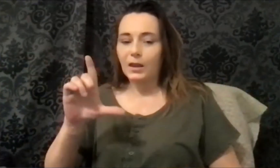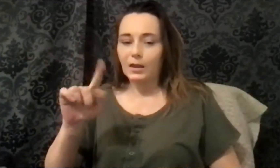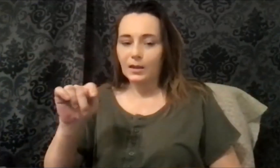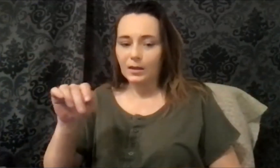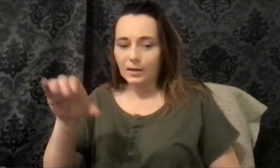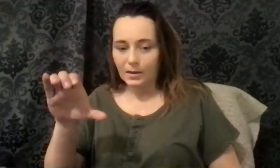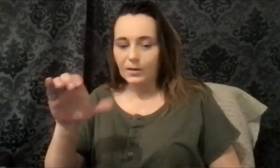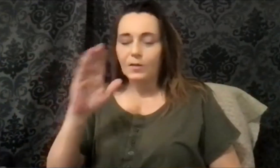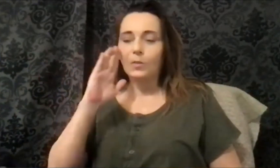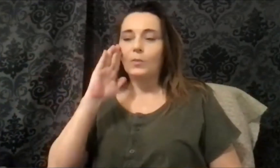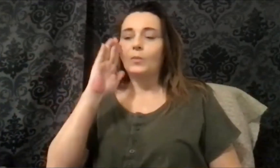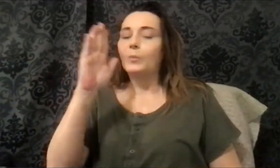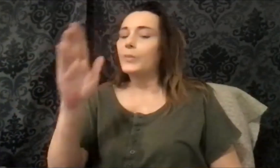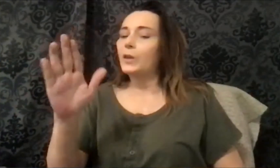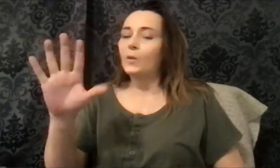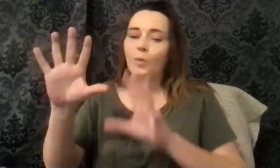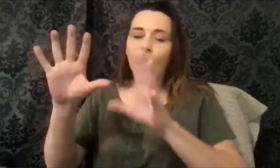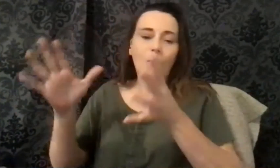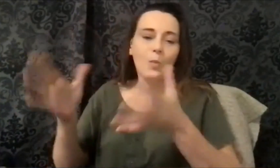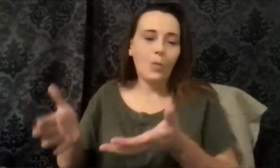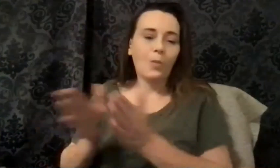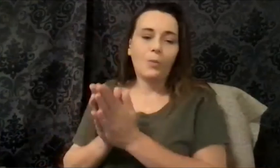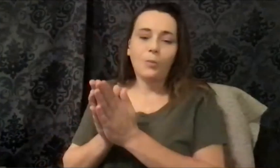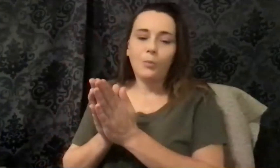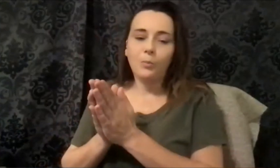a whole book.